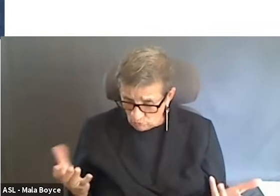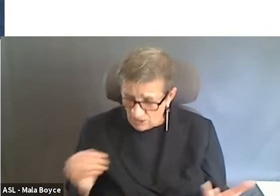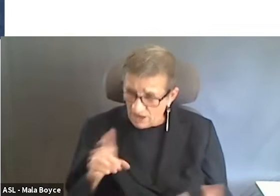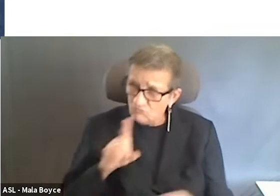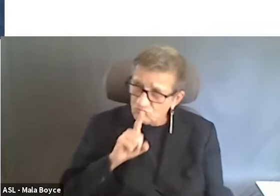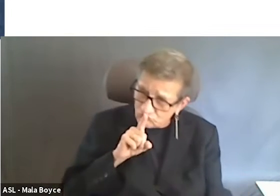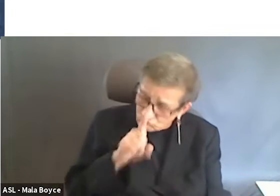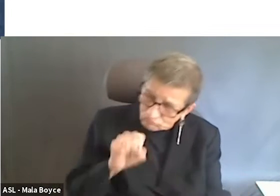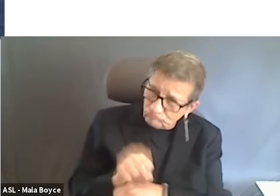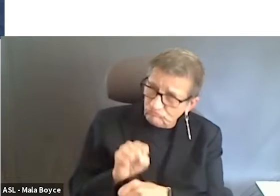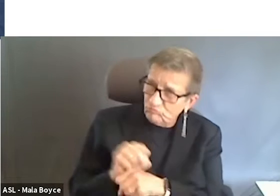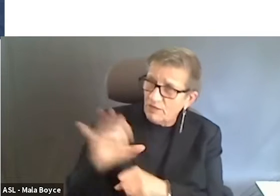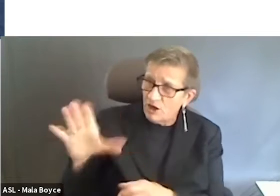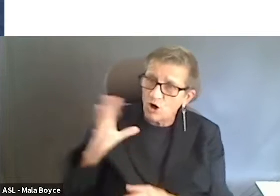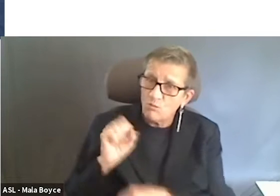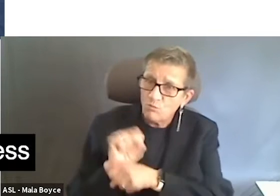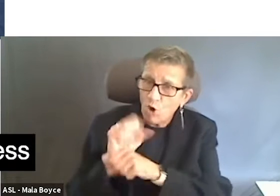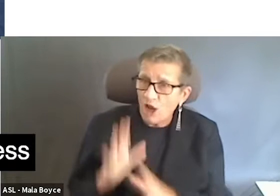their employees.